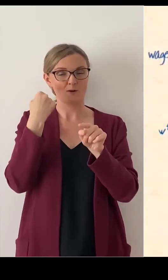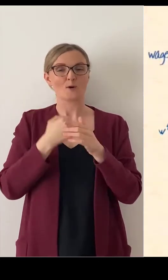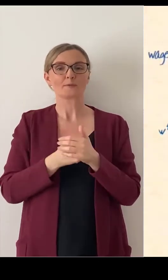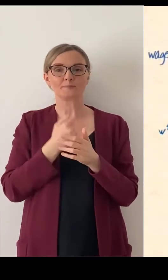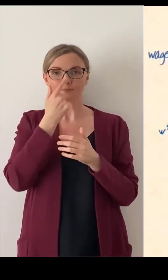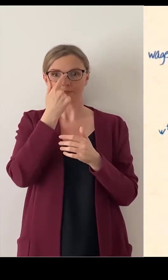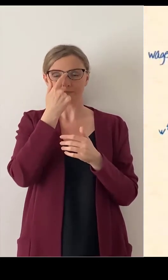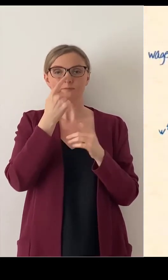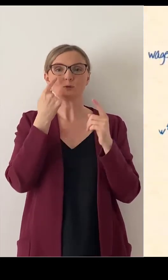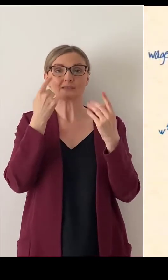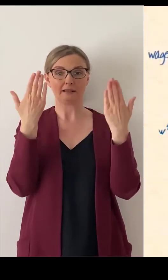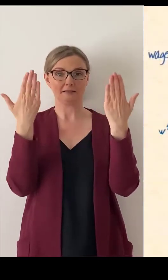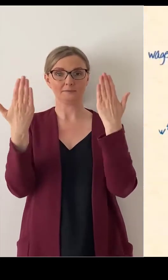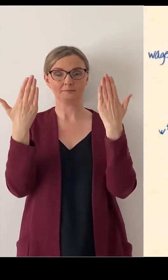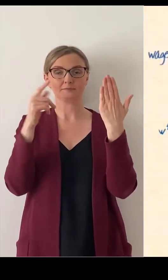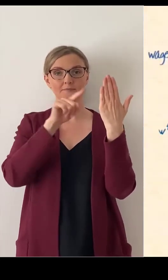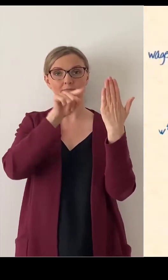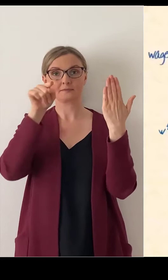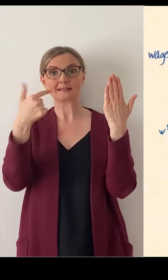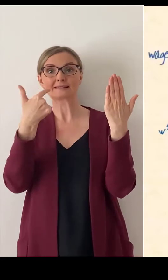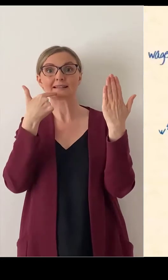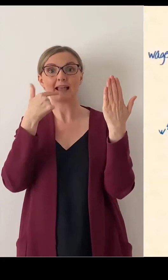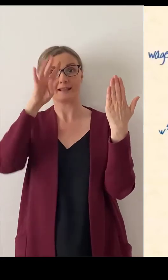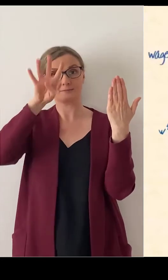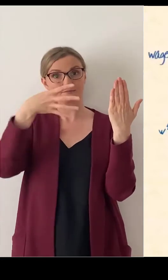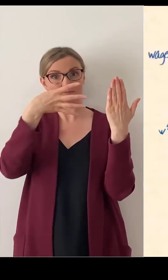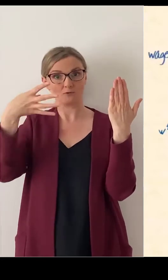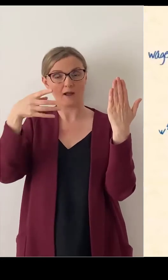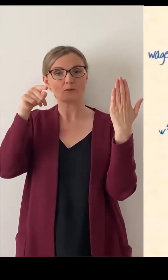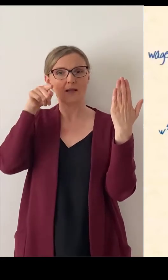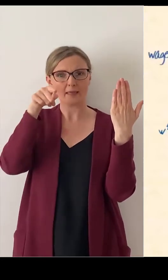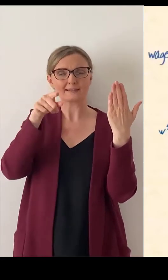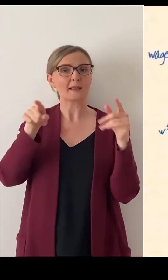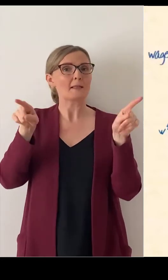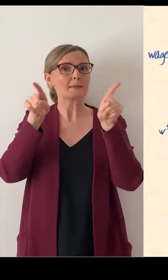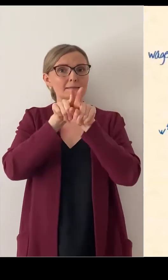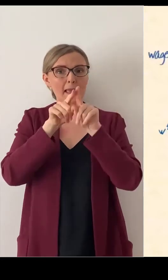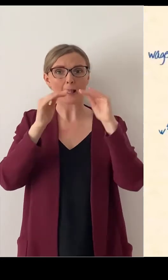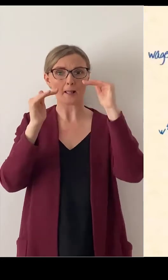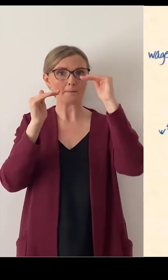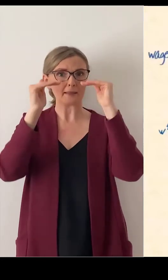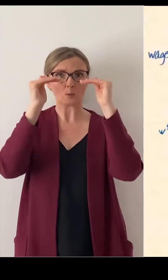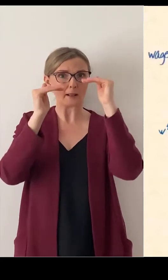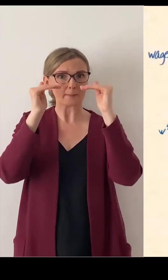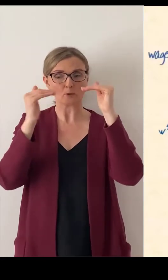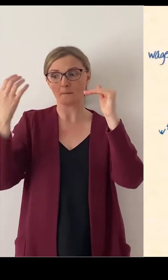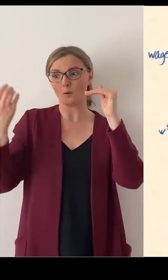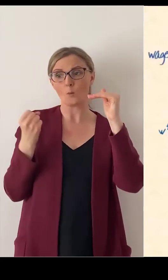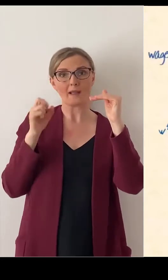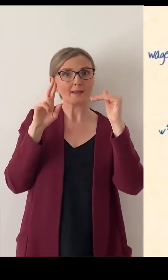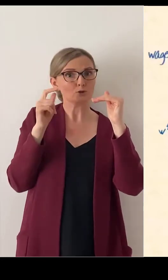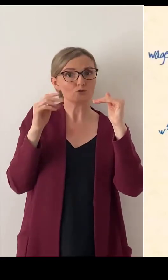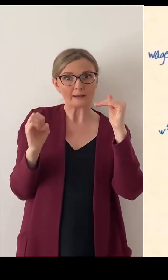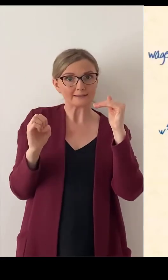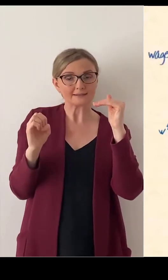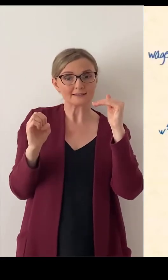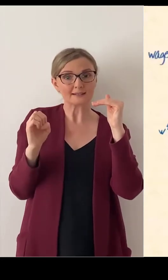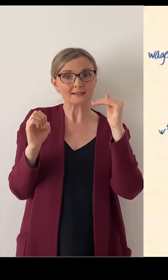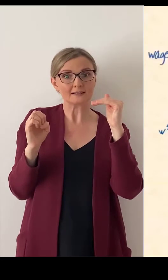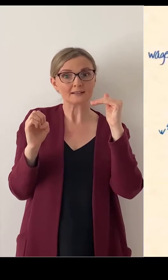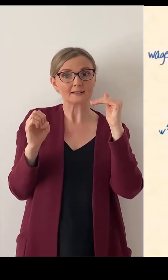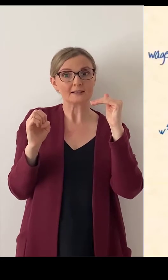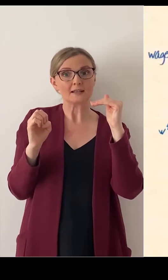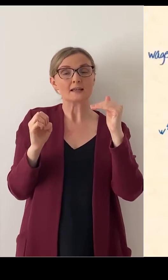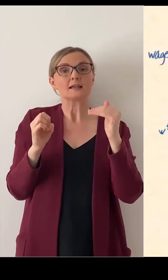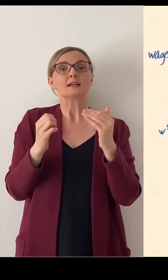put down another graph that has the same equilibrium wage rate, same level of employment in equilibrium. Demand